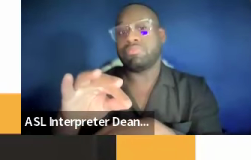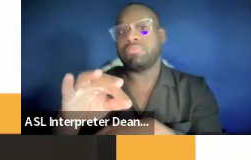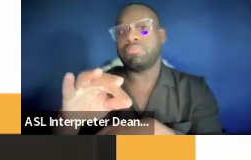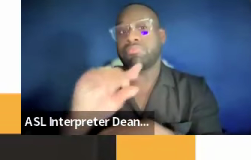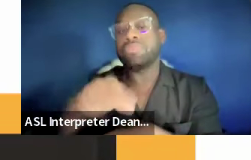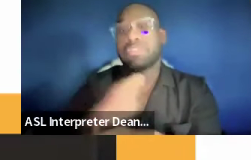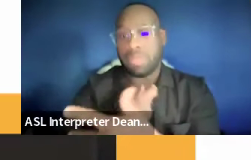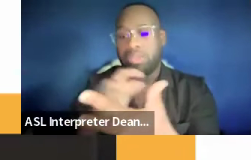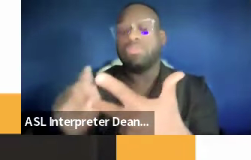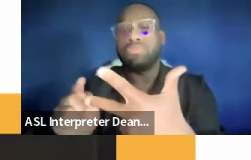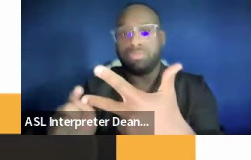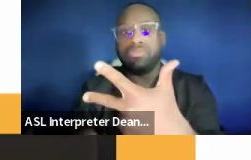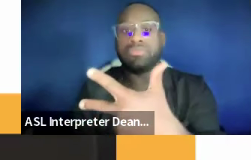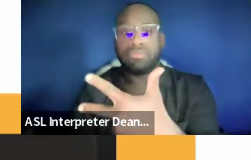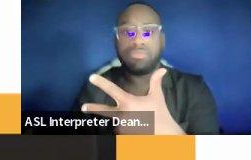por ejemplo, español